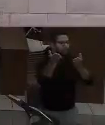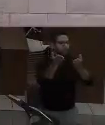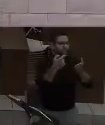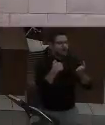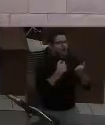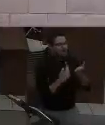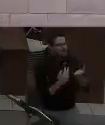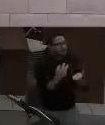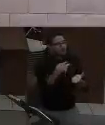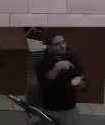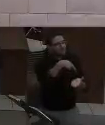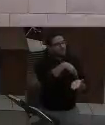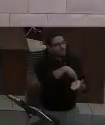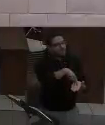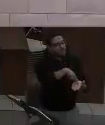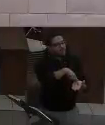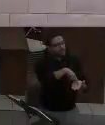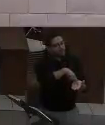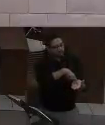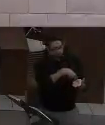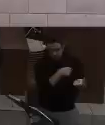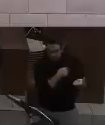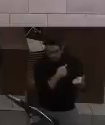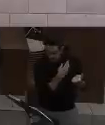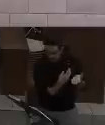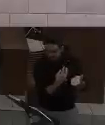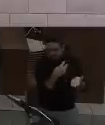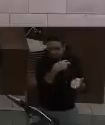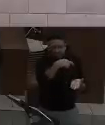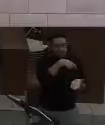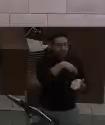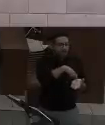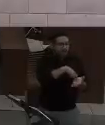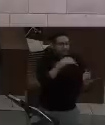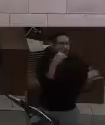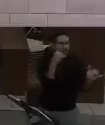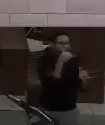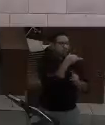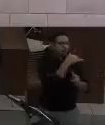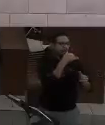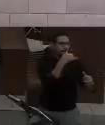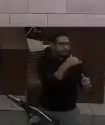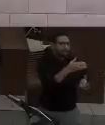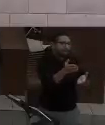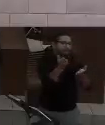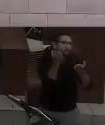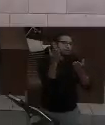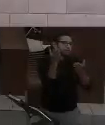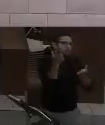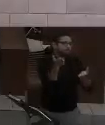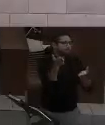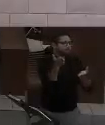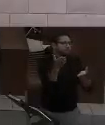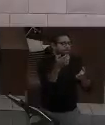above. And I stand in awe of you.